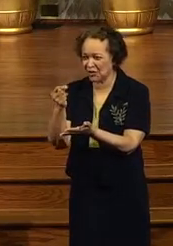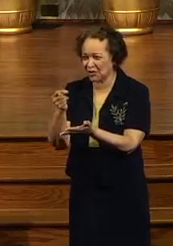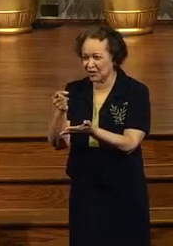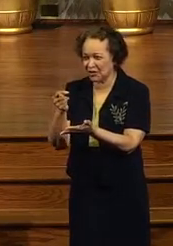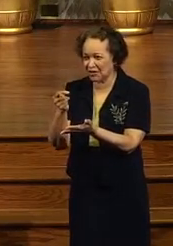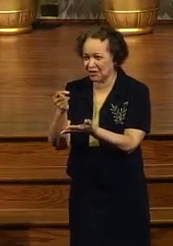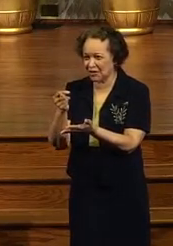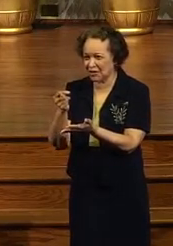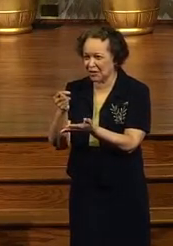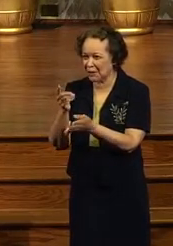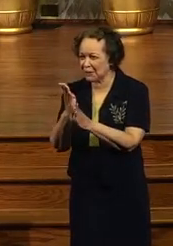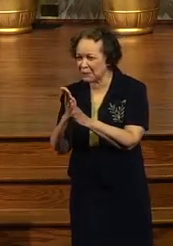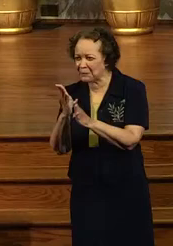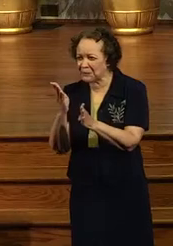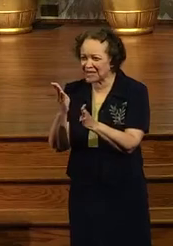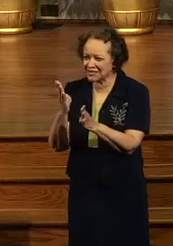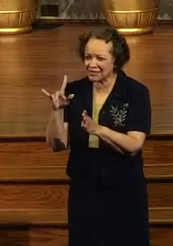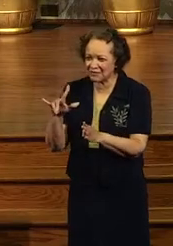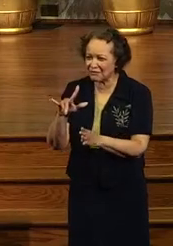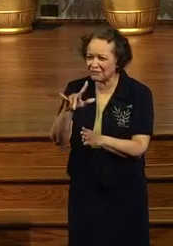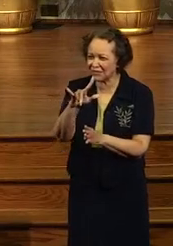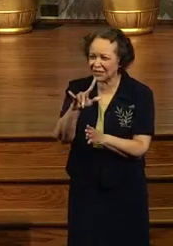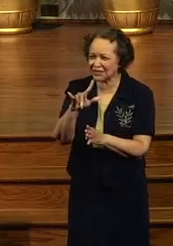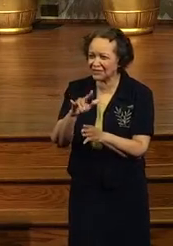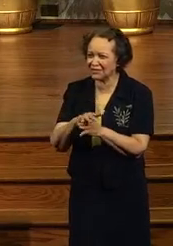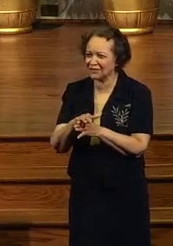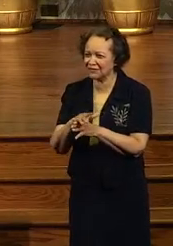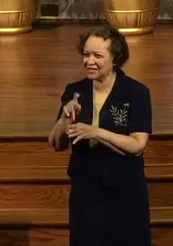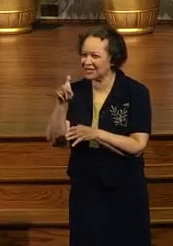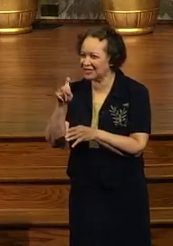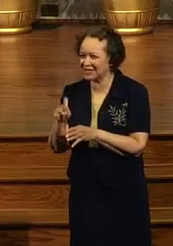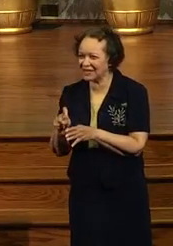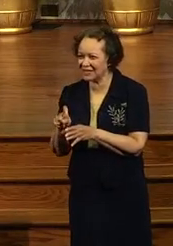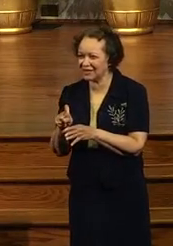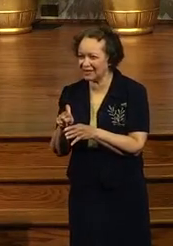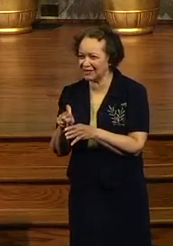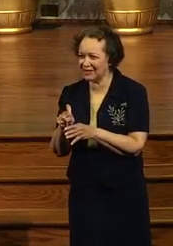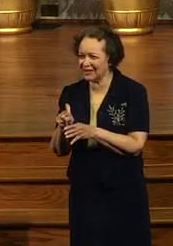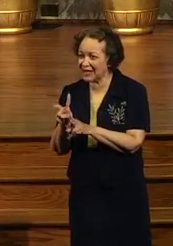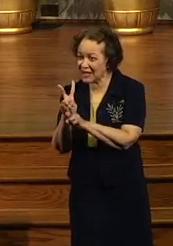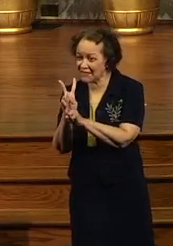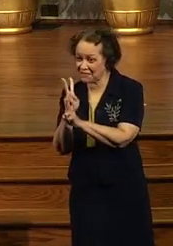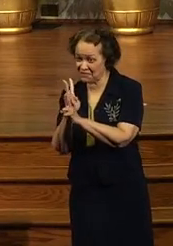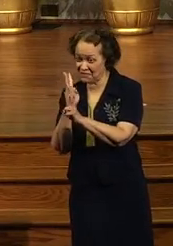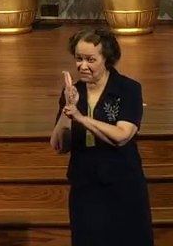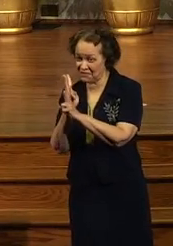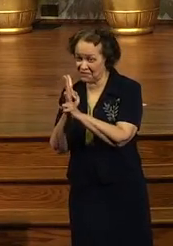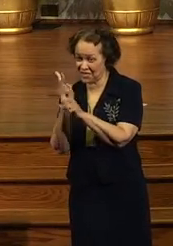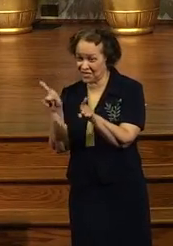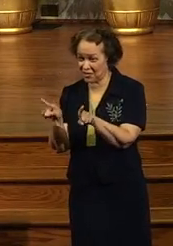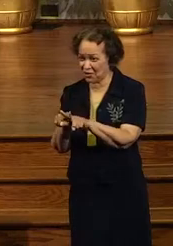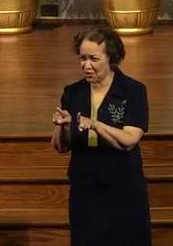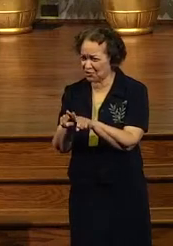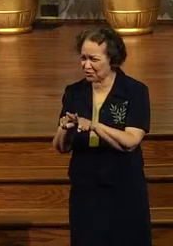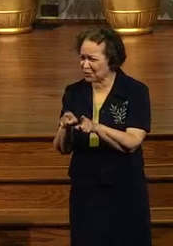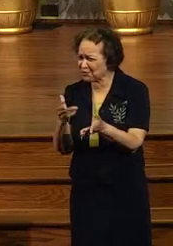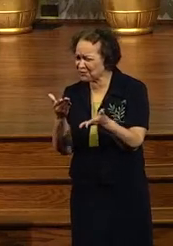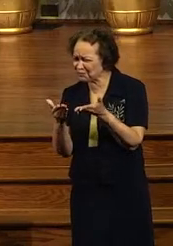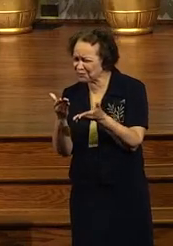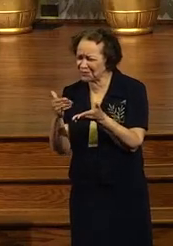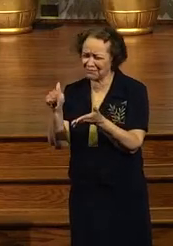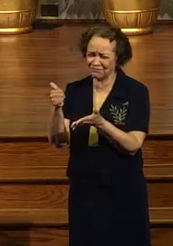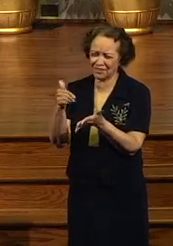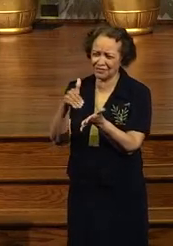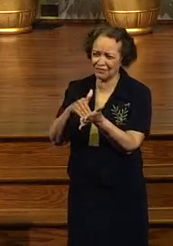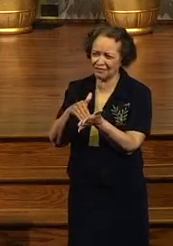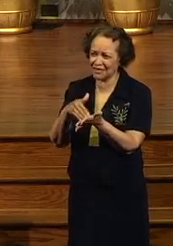then for them to get around, it's somewhat remote. They're going to need a van. It's going to cost somewhere around $10,000. And I